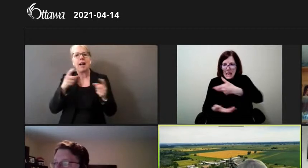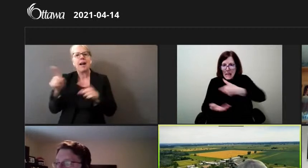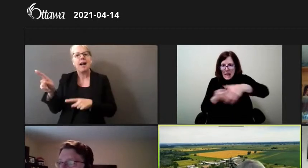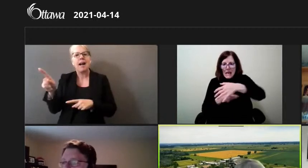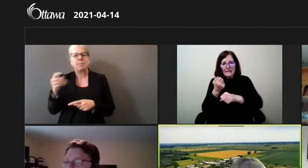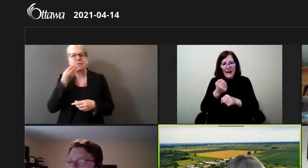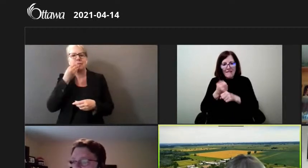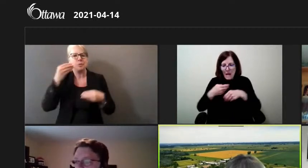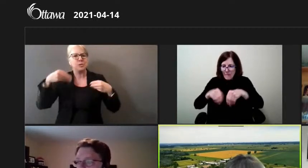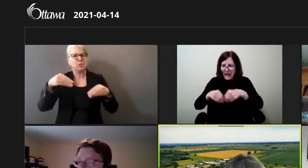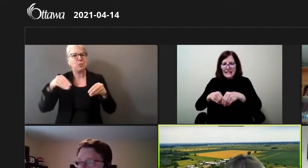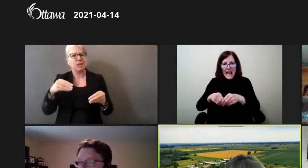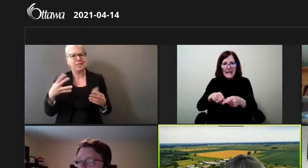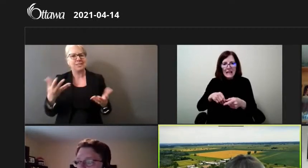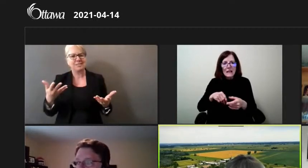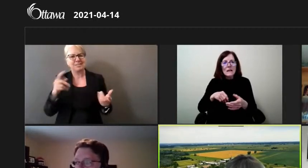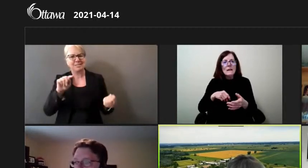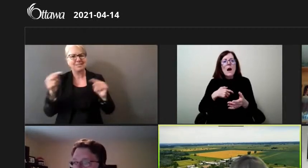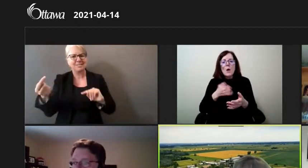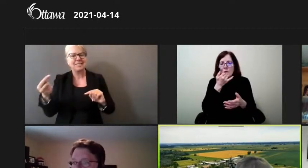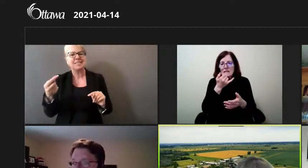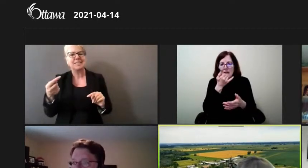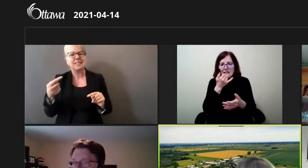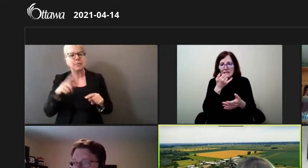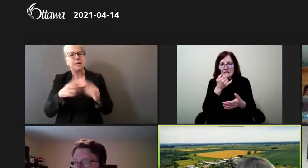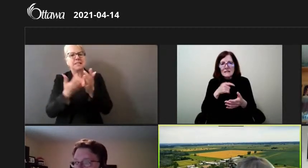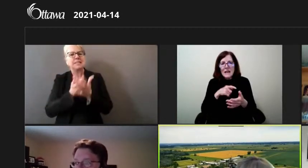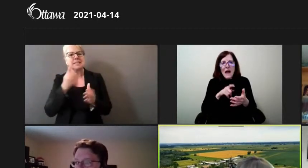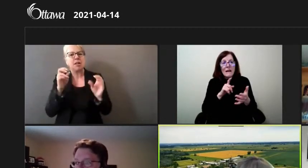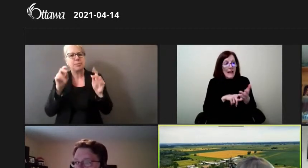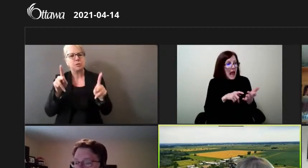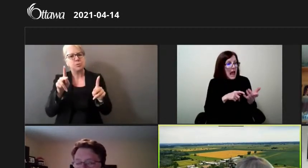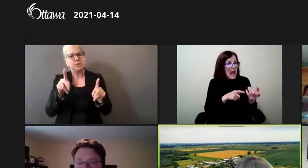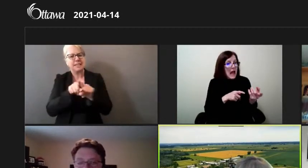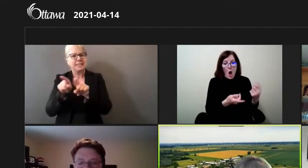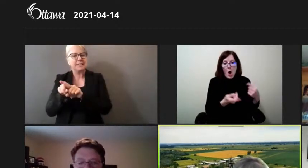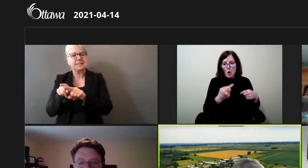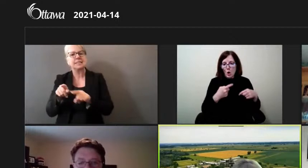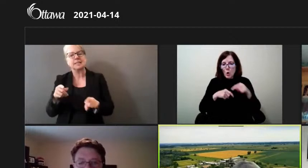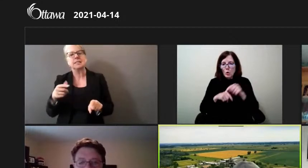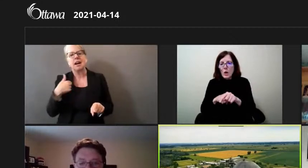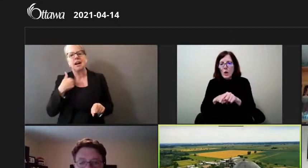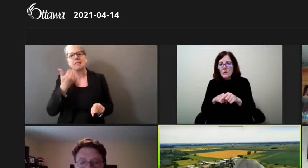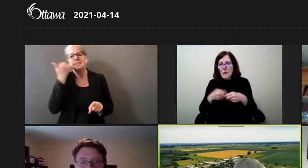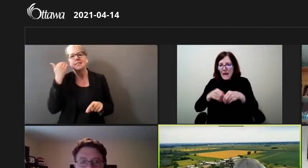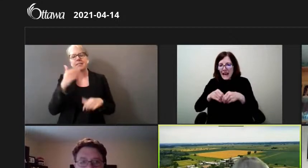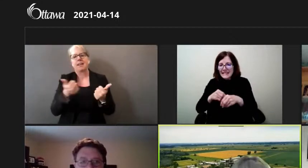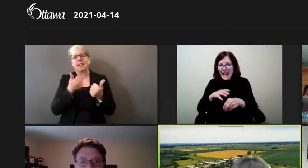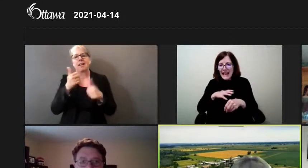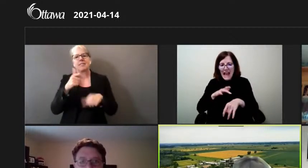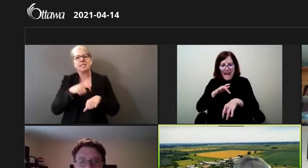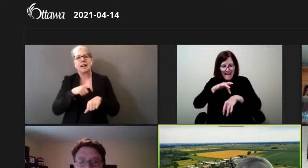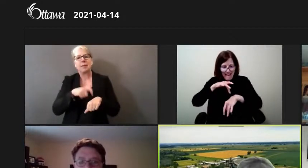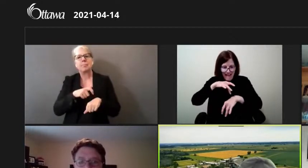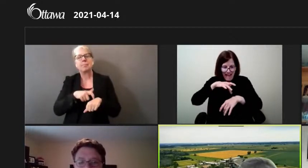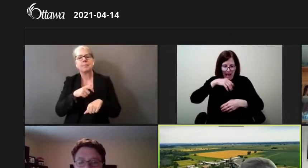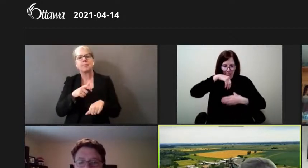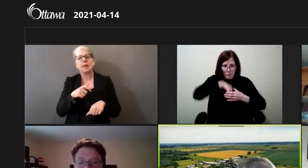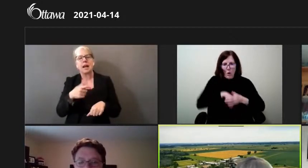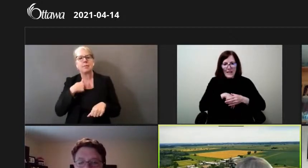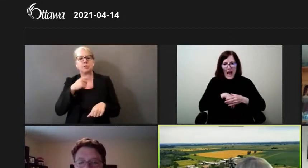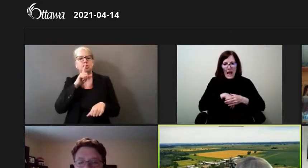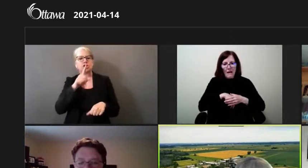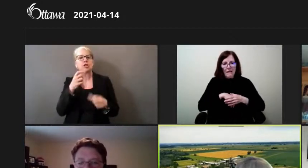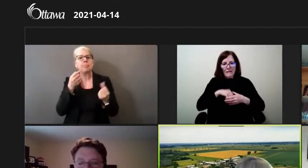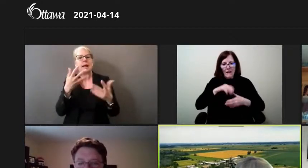than the other way around? But it's an opportunity as well. So I've taken up a lot of time, and I'm sure a lot of